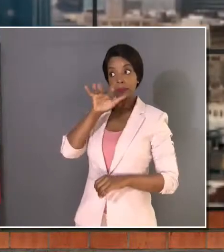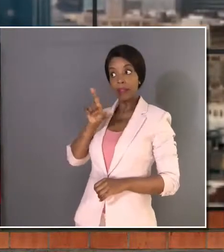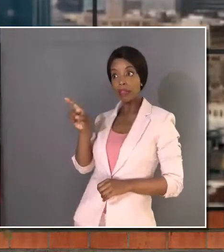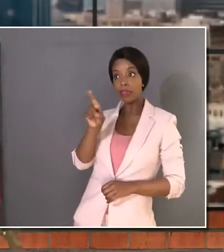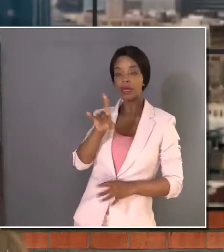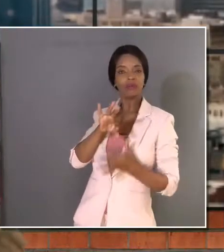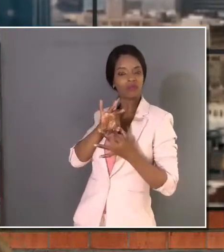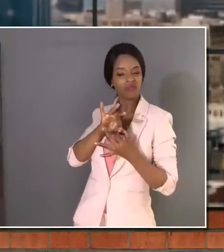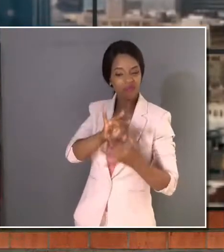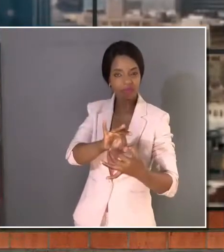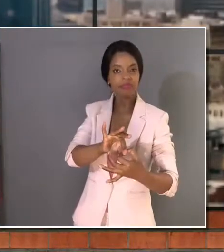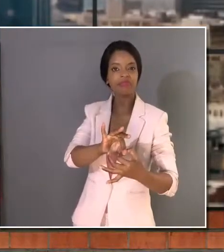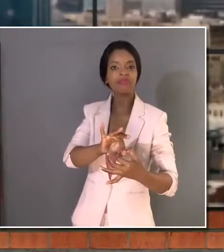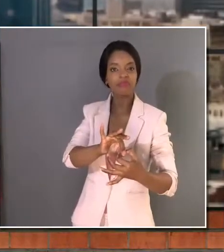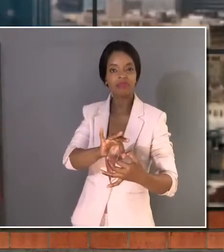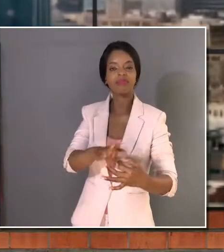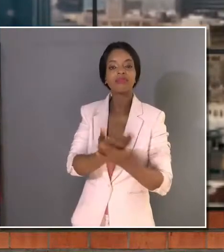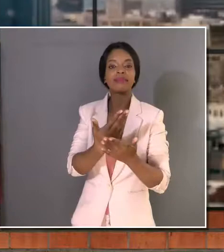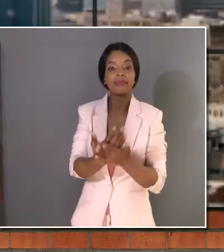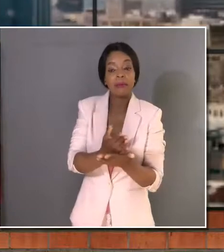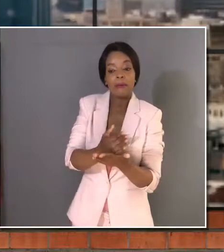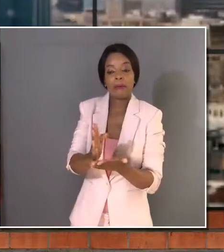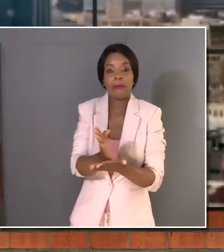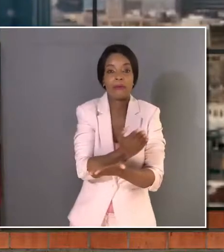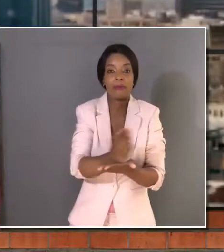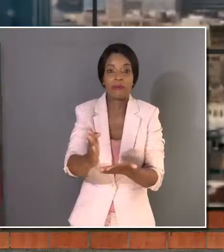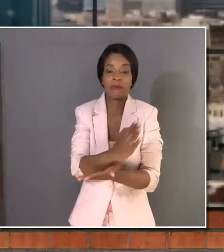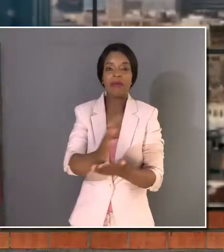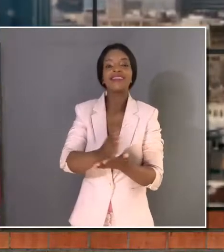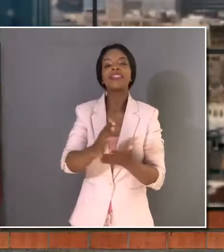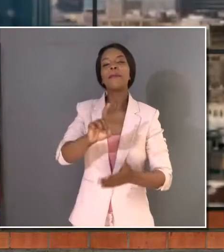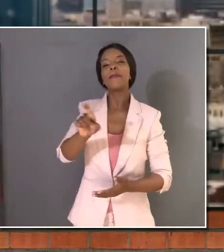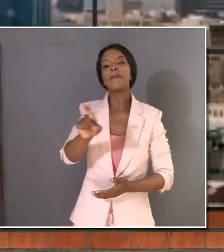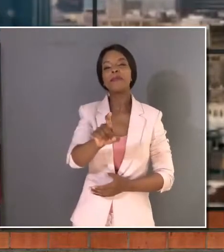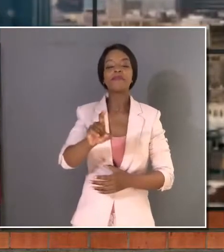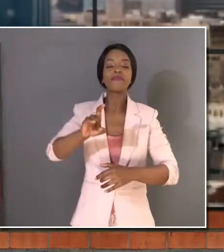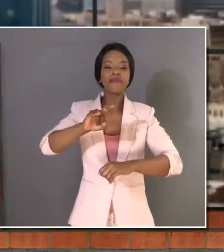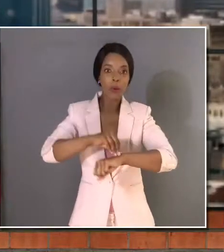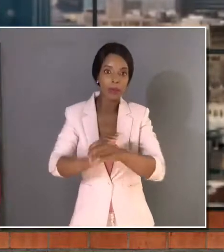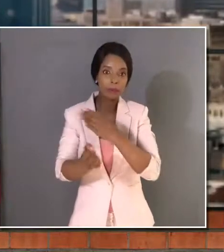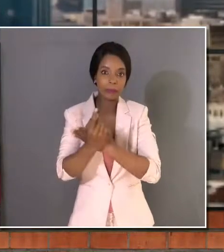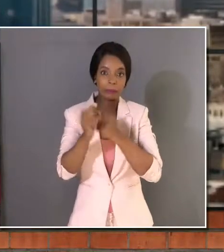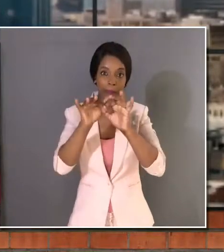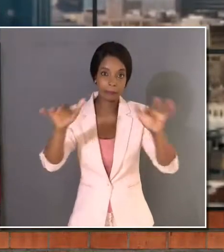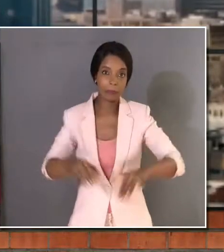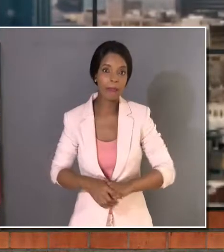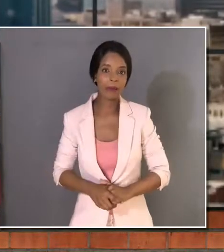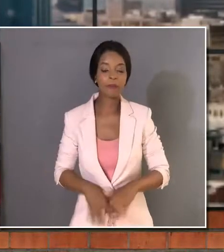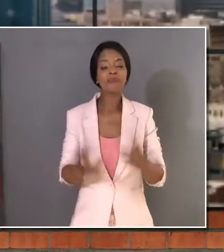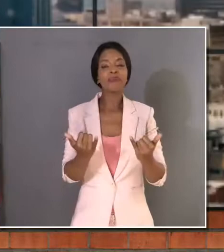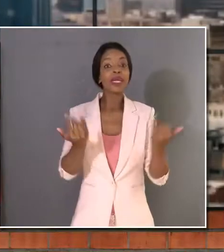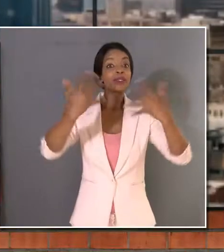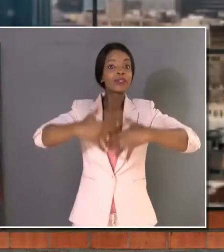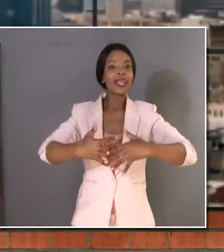The prize money awarded to the winners and the developmental awards recipients tonight will go directly to taking the winning